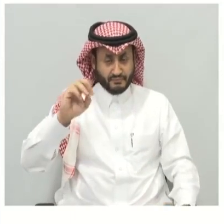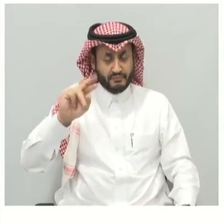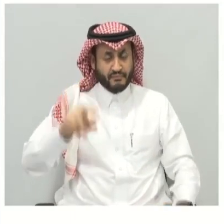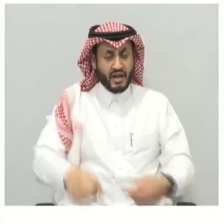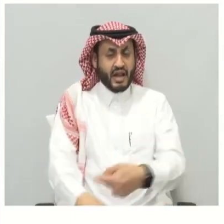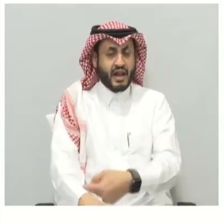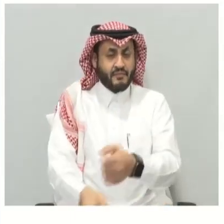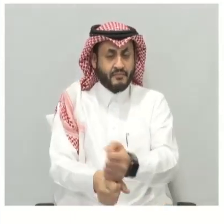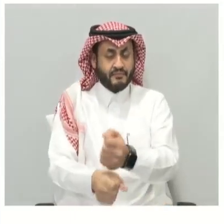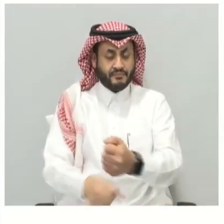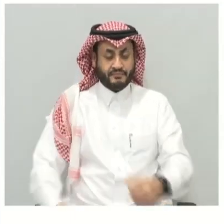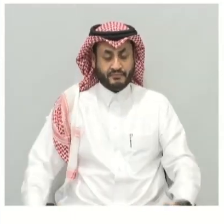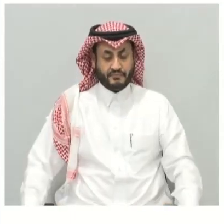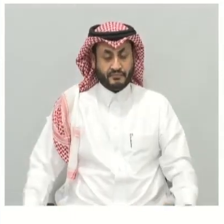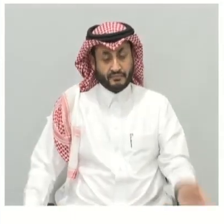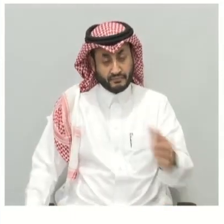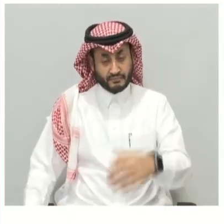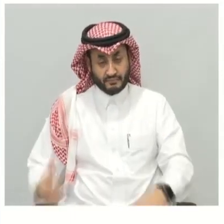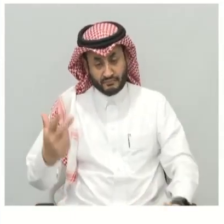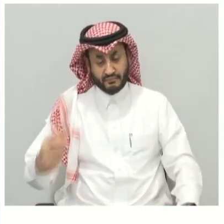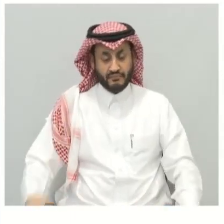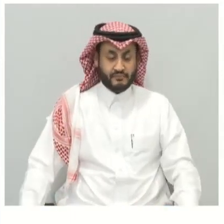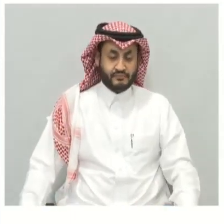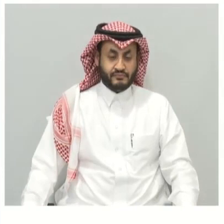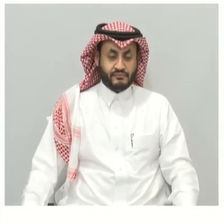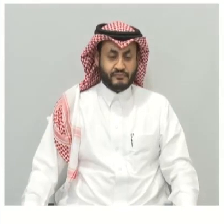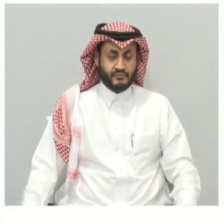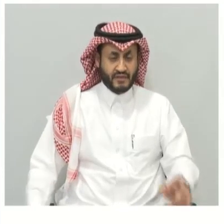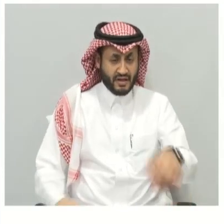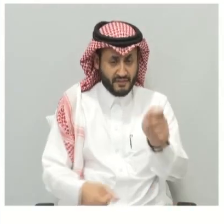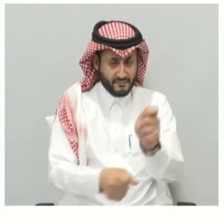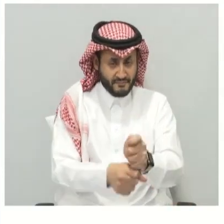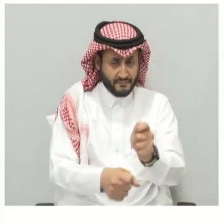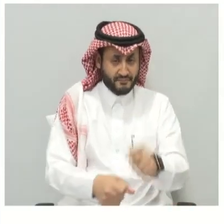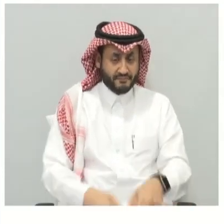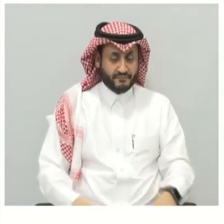nurse or a doctor. Let's see the third activity.